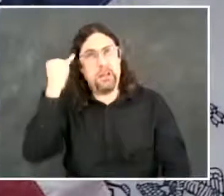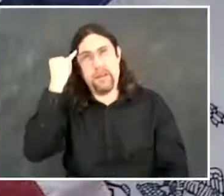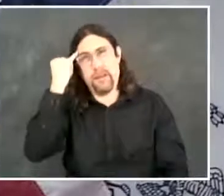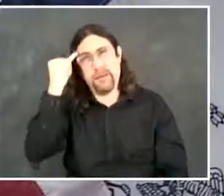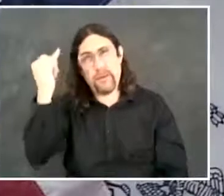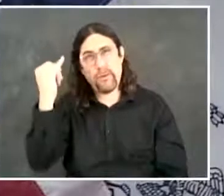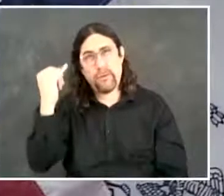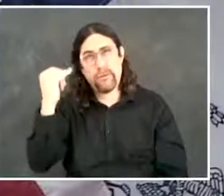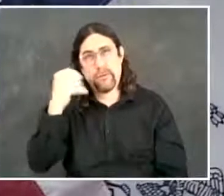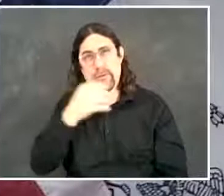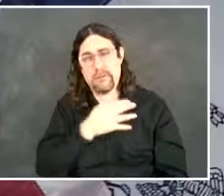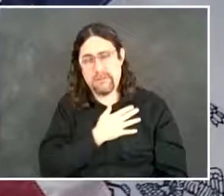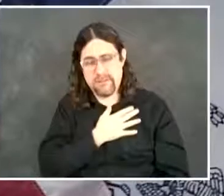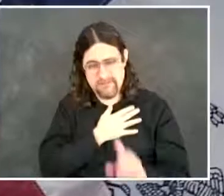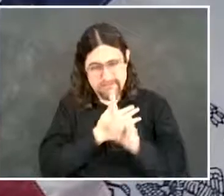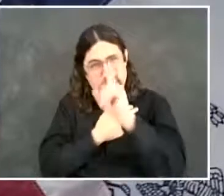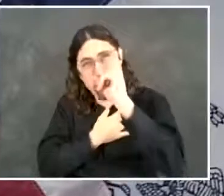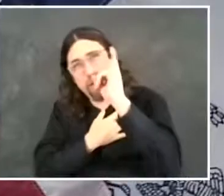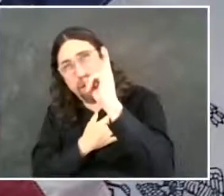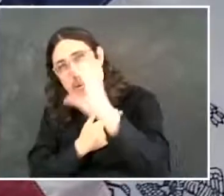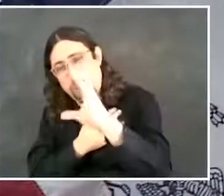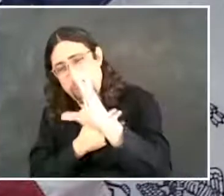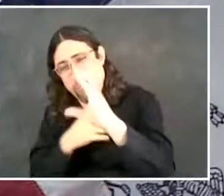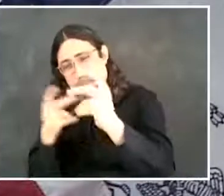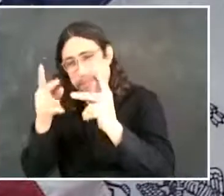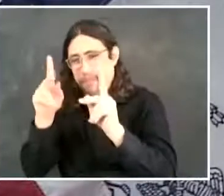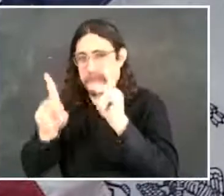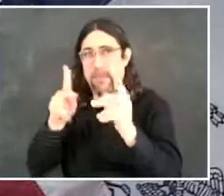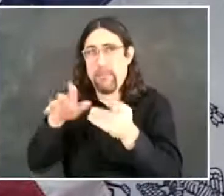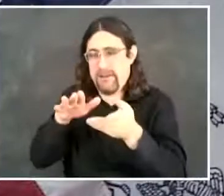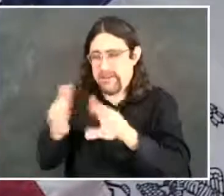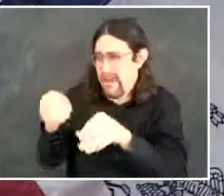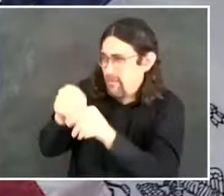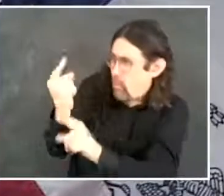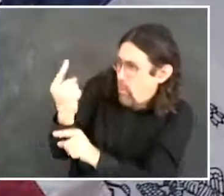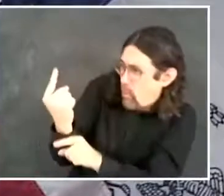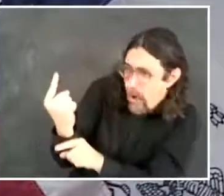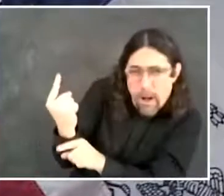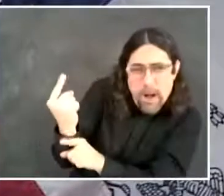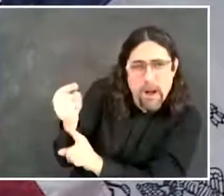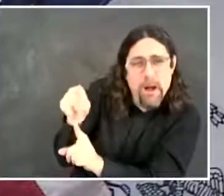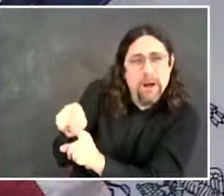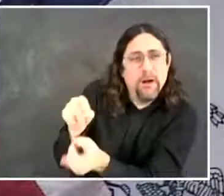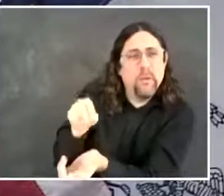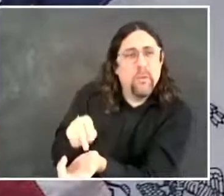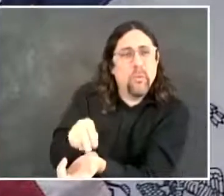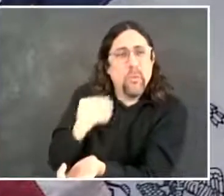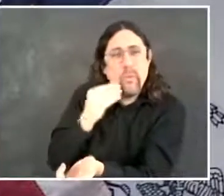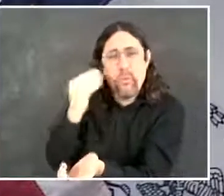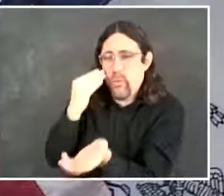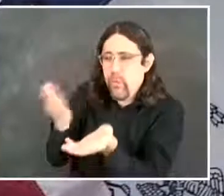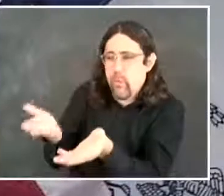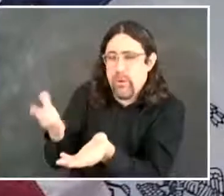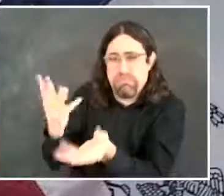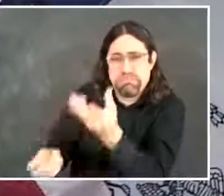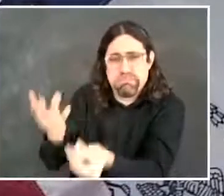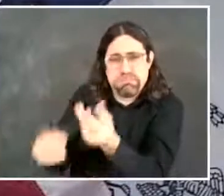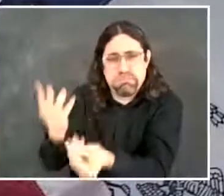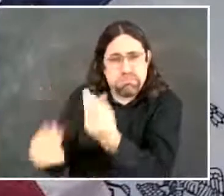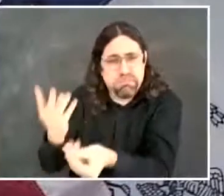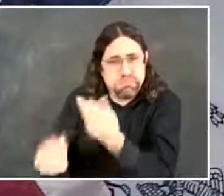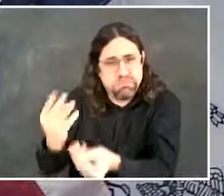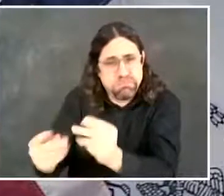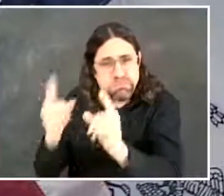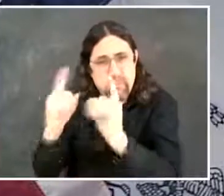the state's domain, but the city, has been trying to provide help in every way we can. I want to provide more help in any way we can. I want to figure out what we